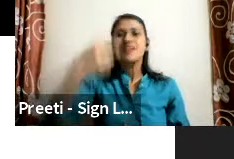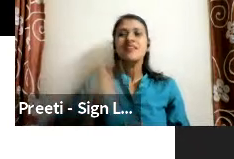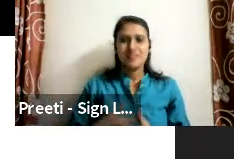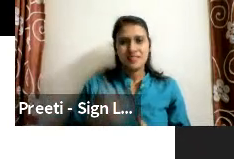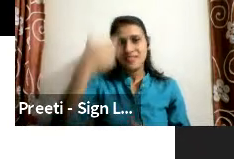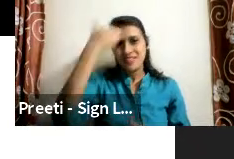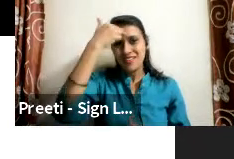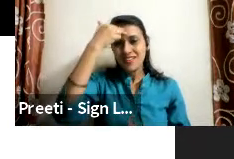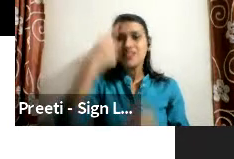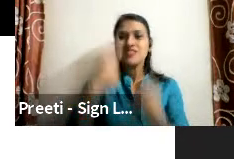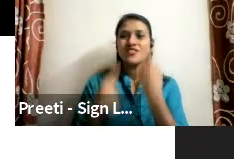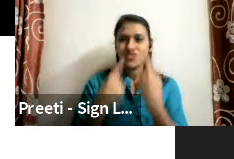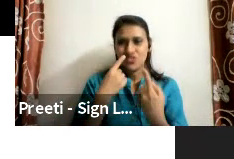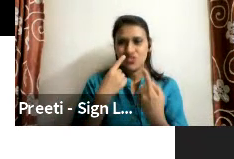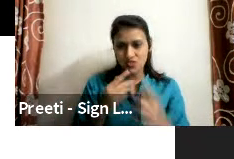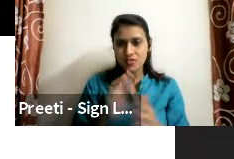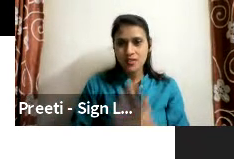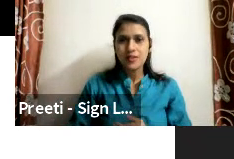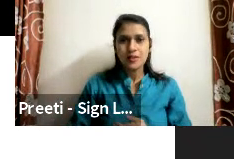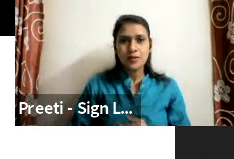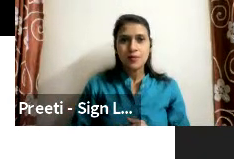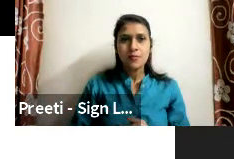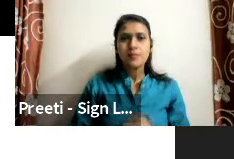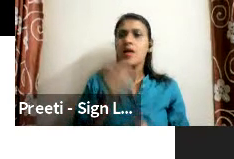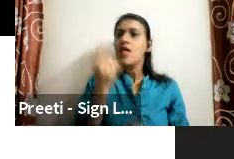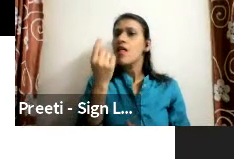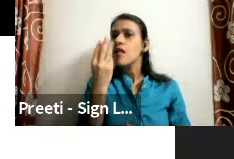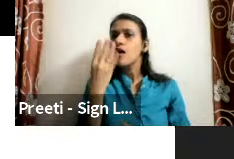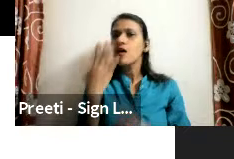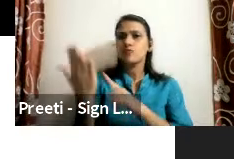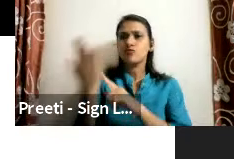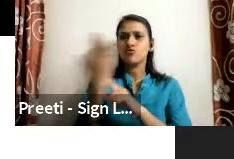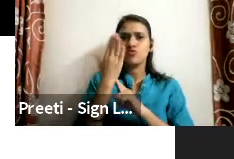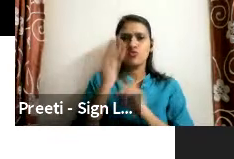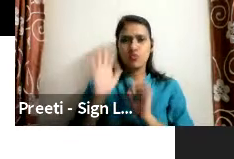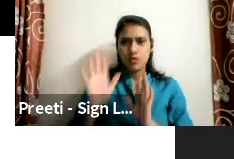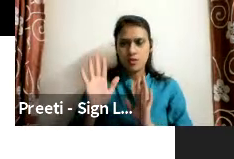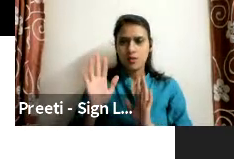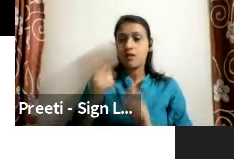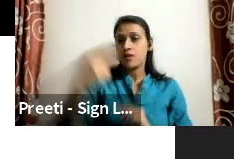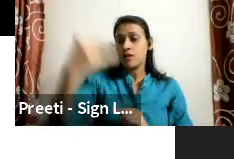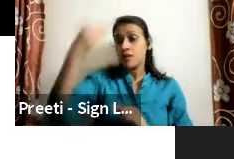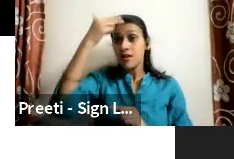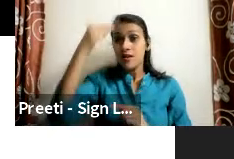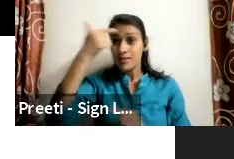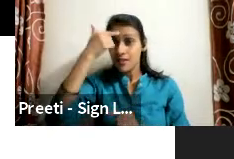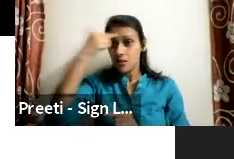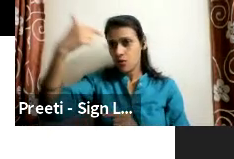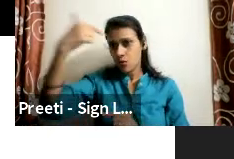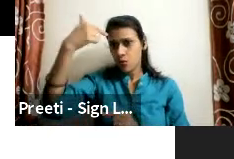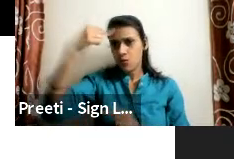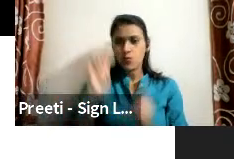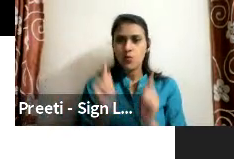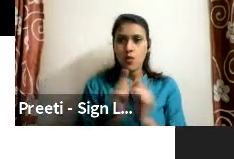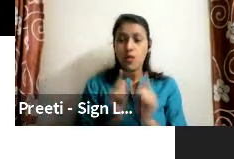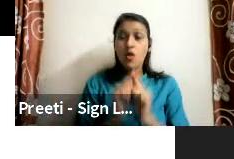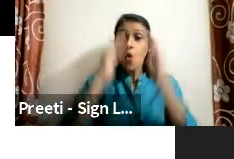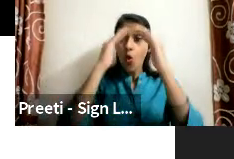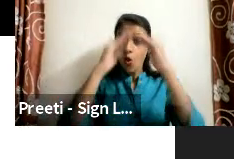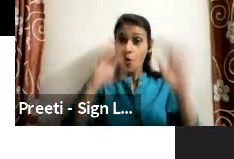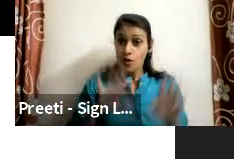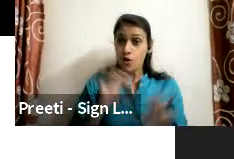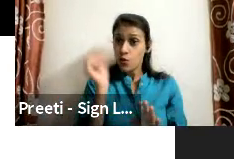temperature, and if you still need to use it with other households in the house, please clean it